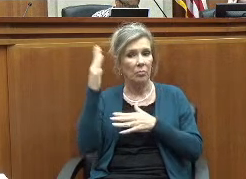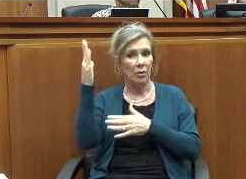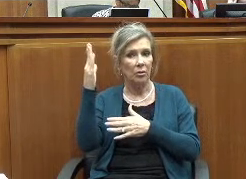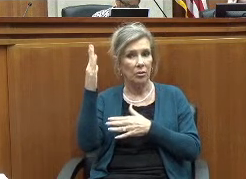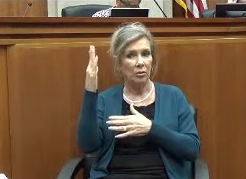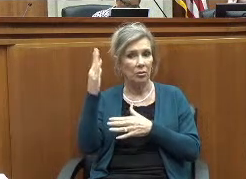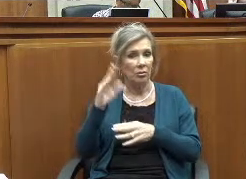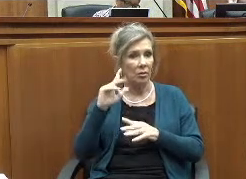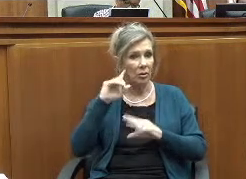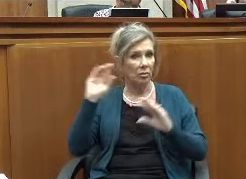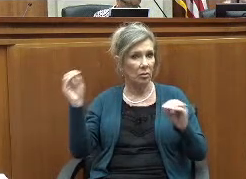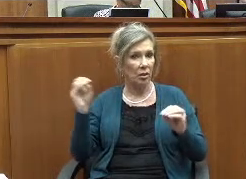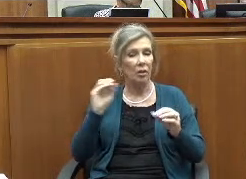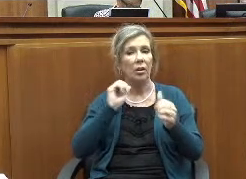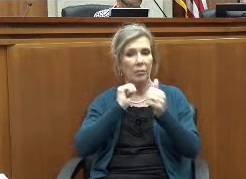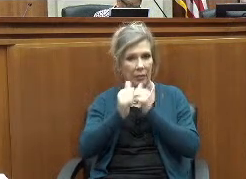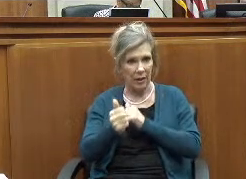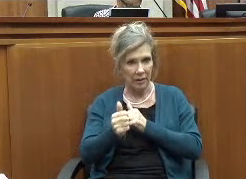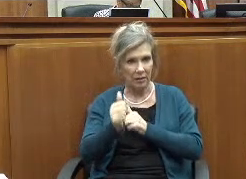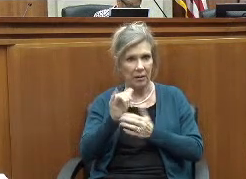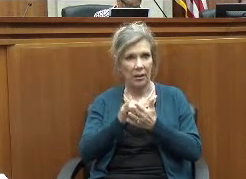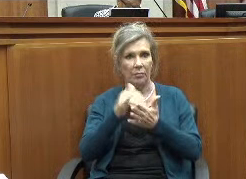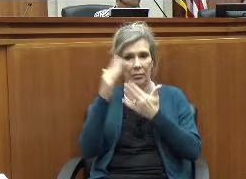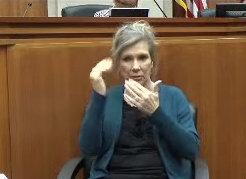Hearing none, the motion passes.